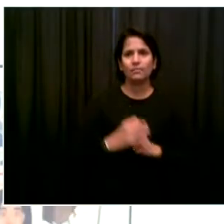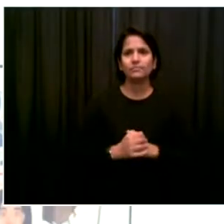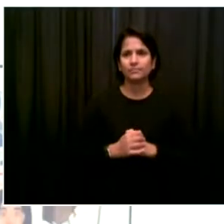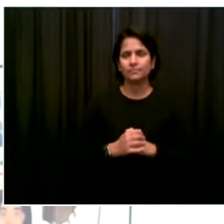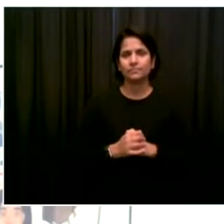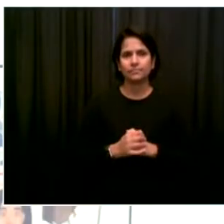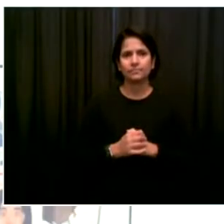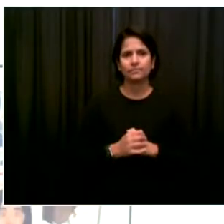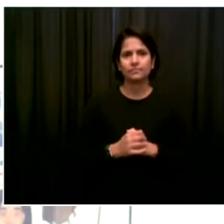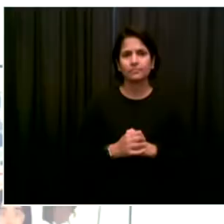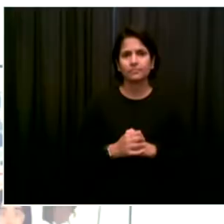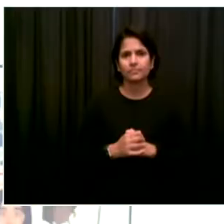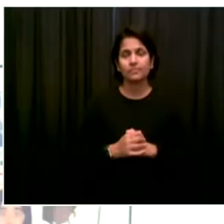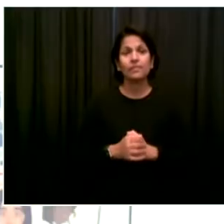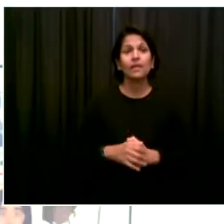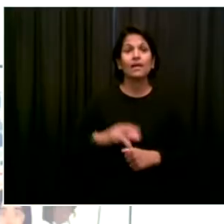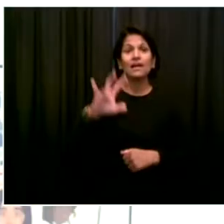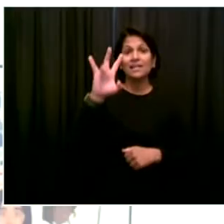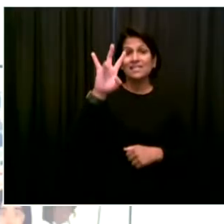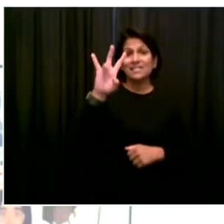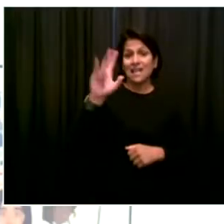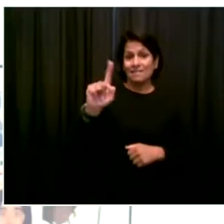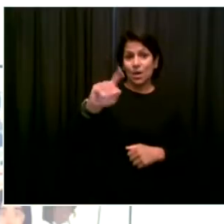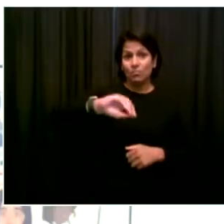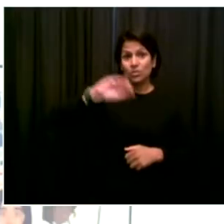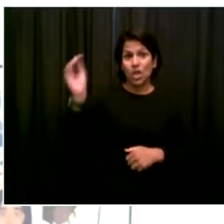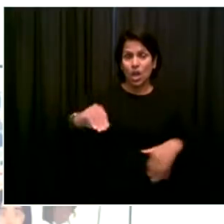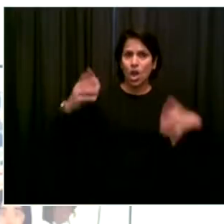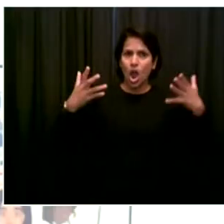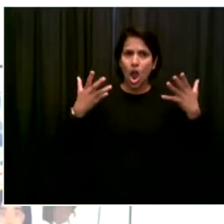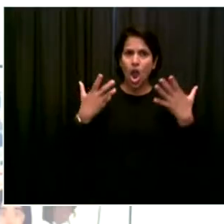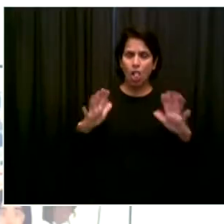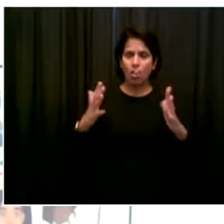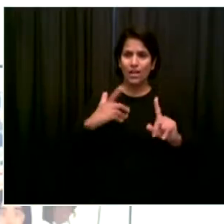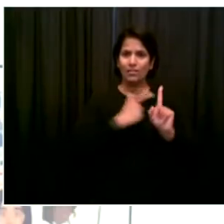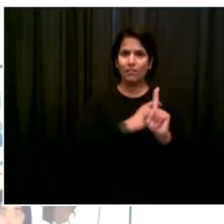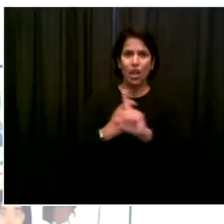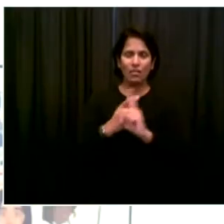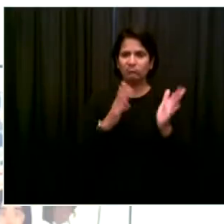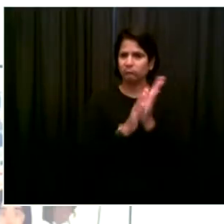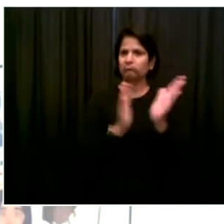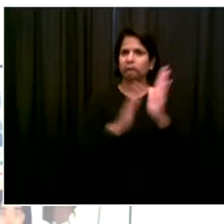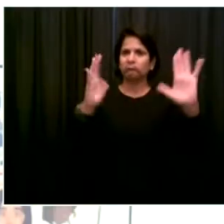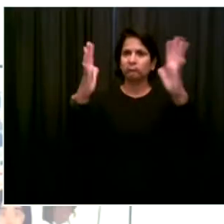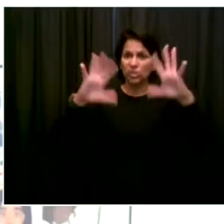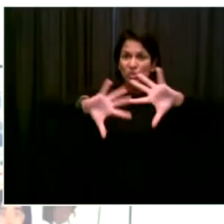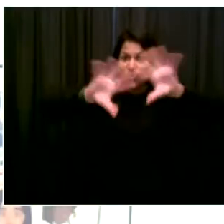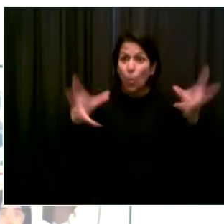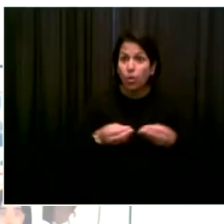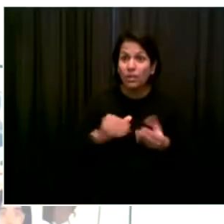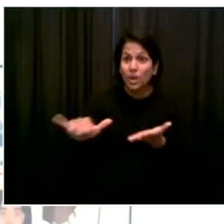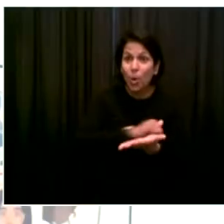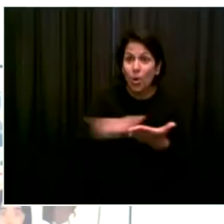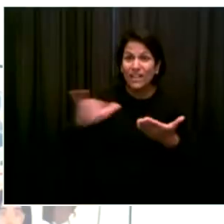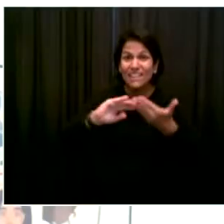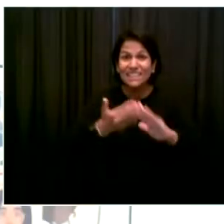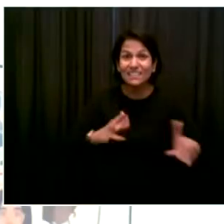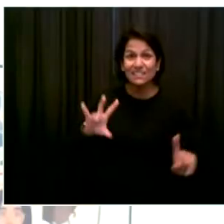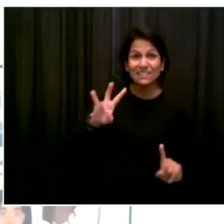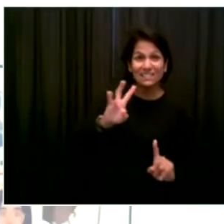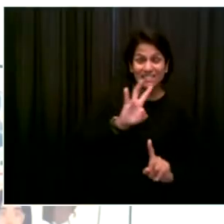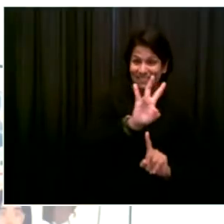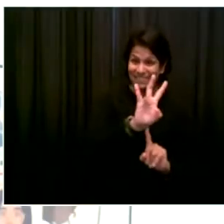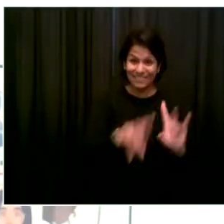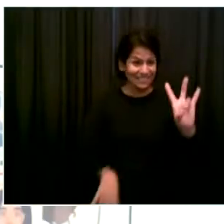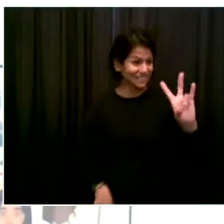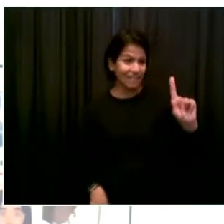already vaccinated, you have my heartfelt appreciation. For those who have yet to get vaccinated, know that we are here to answer your